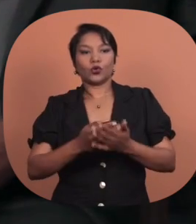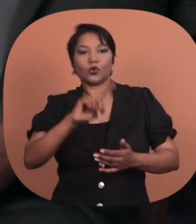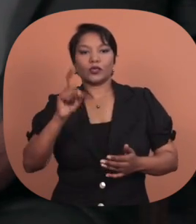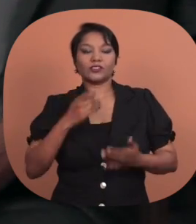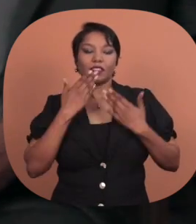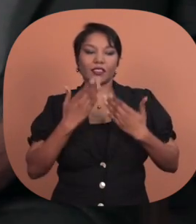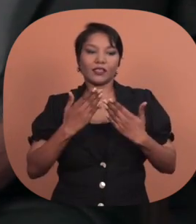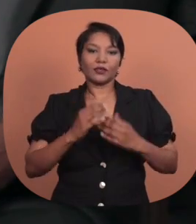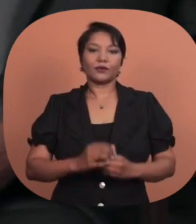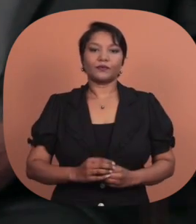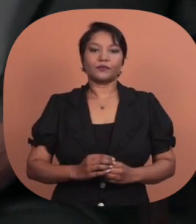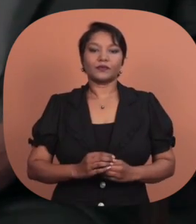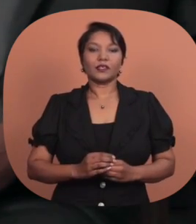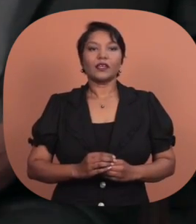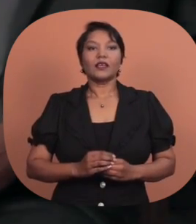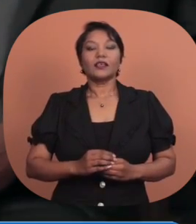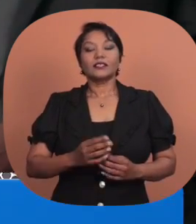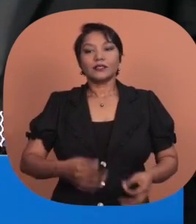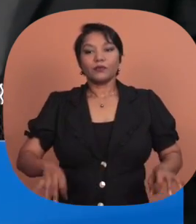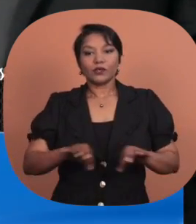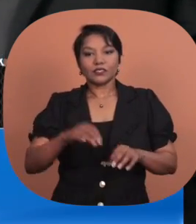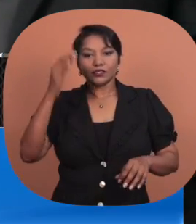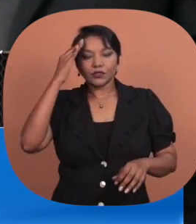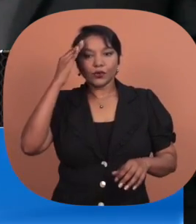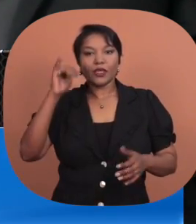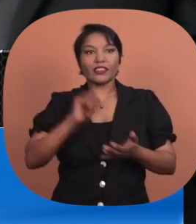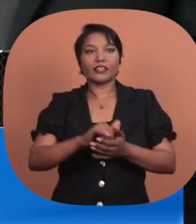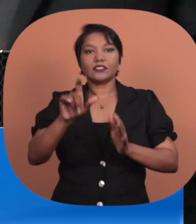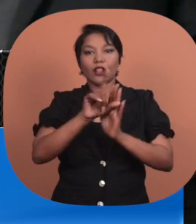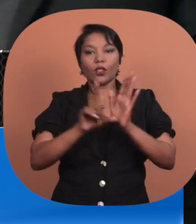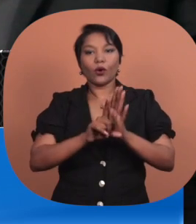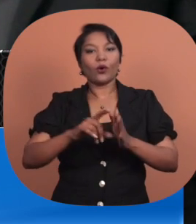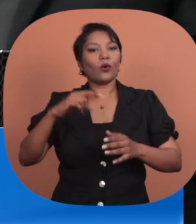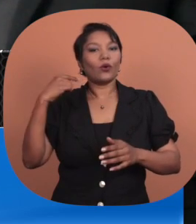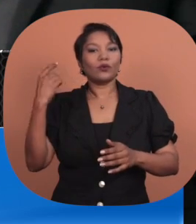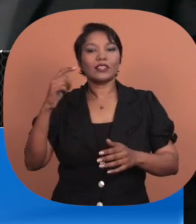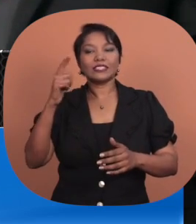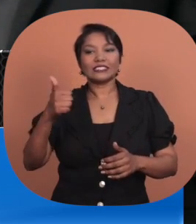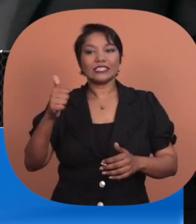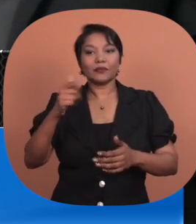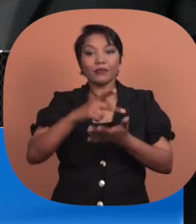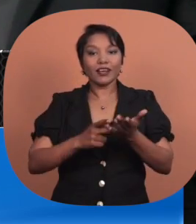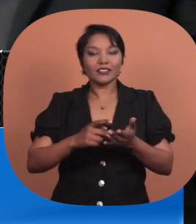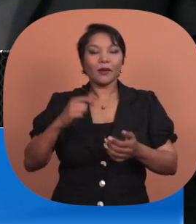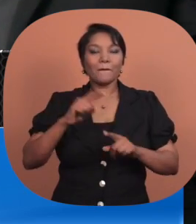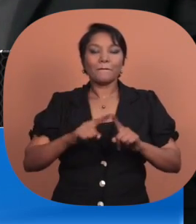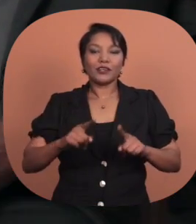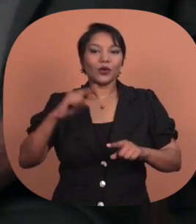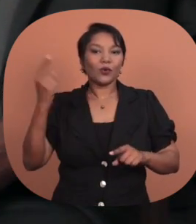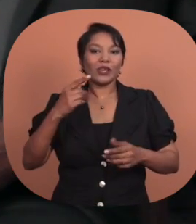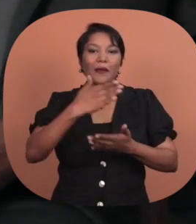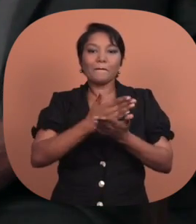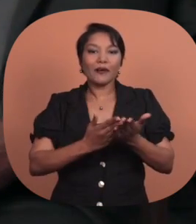you. The fact of the matter is that the legislation is only partly proclaimed. The legislation comprises 10